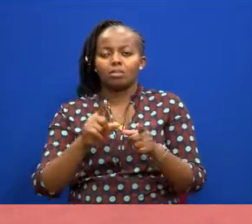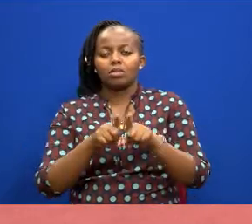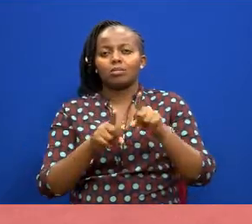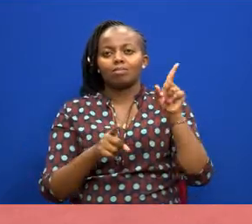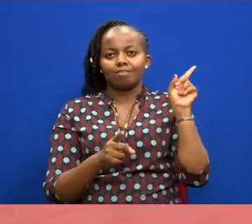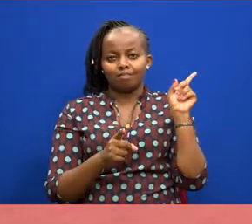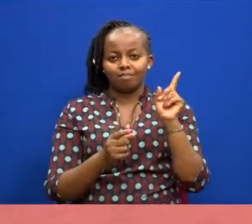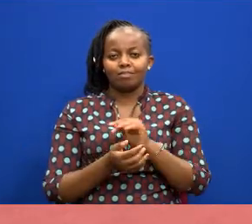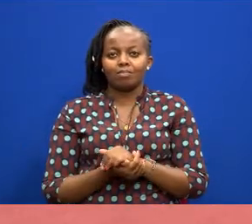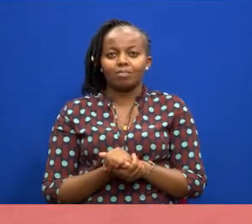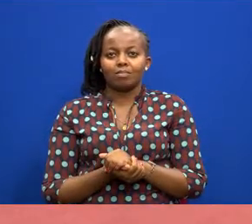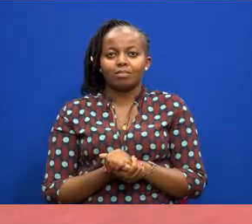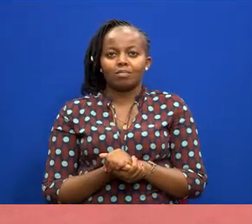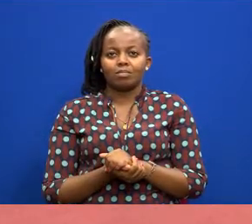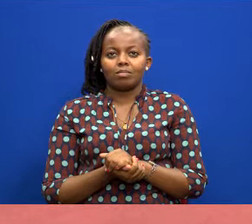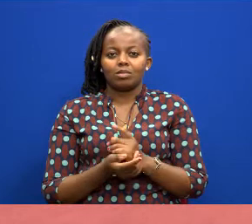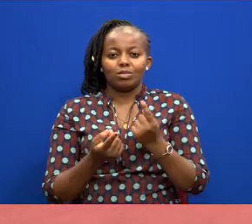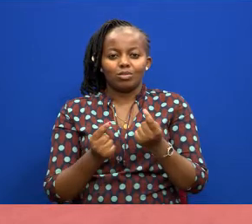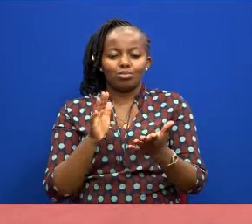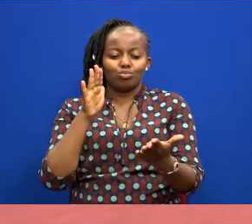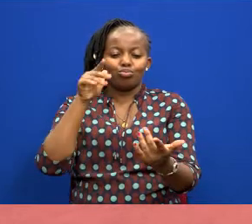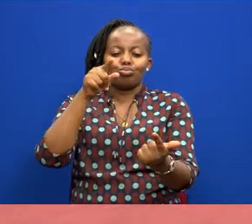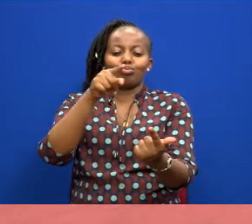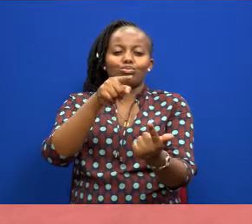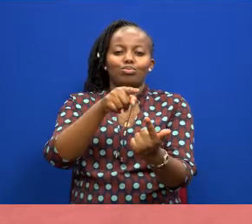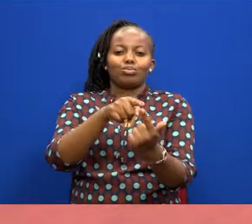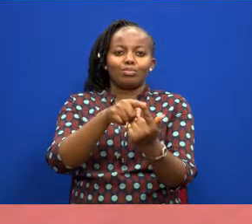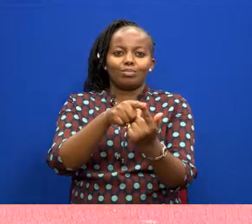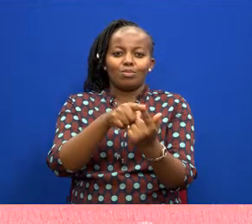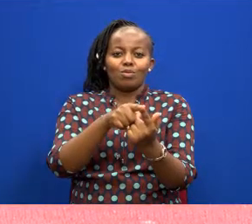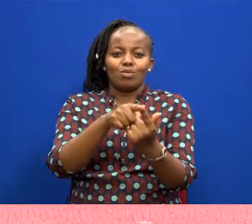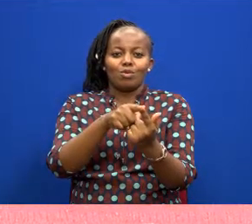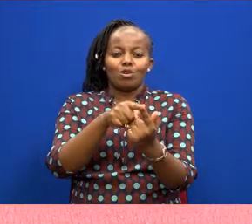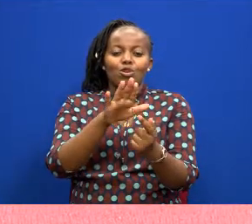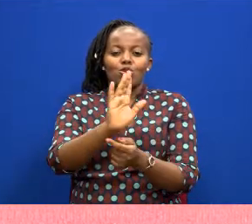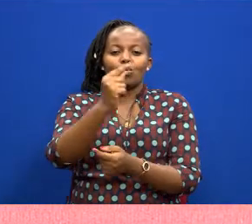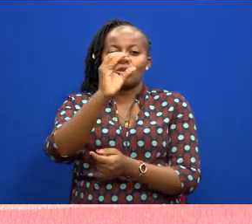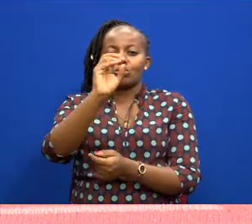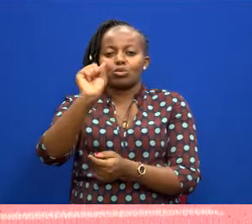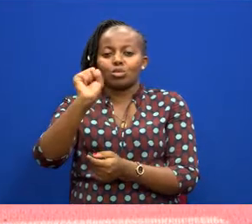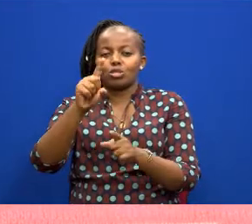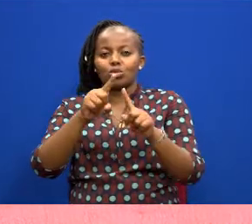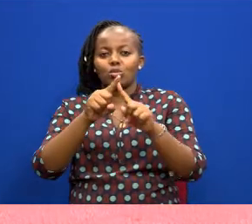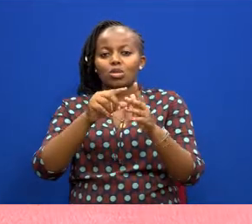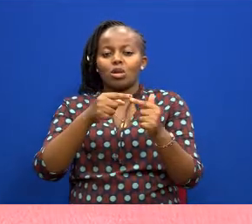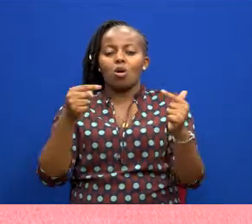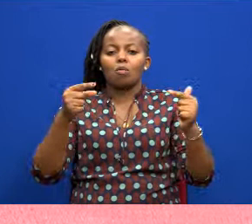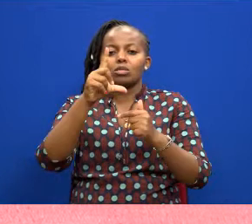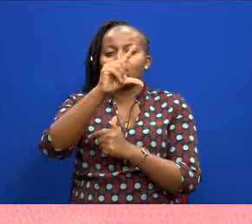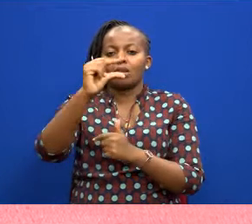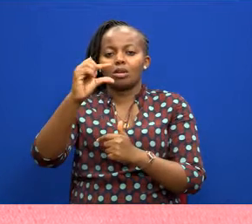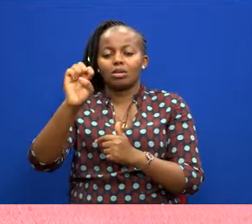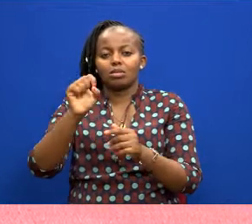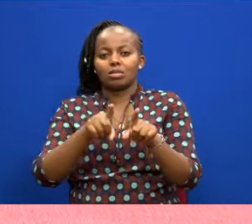you. Try to reach for your toes with the opposite leg slightly bent on the knee.